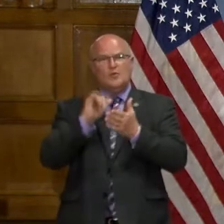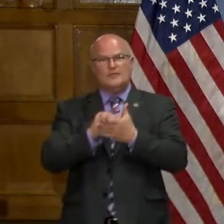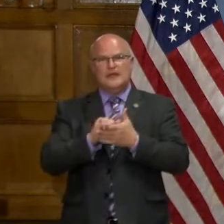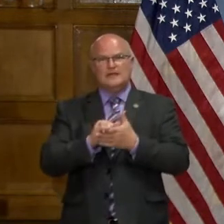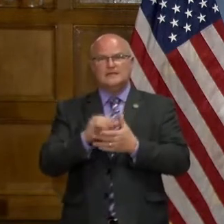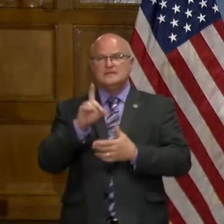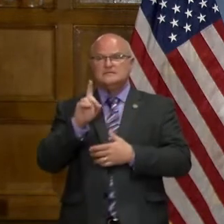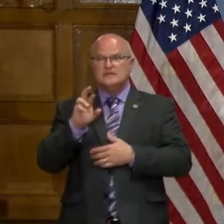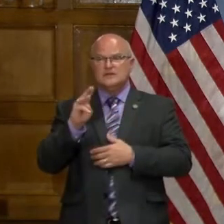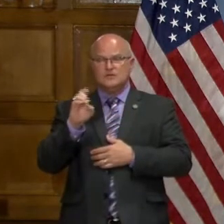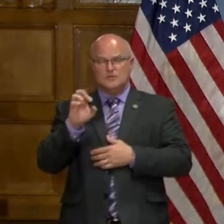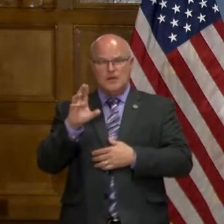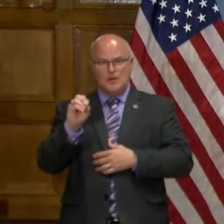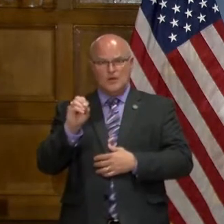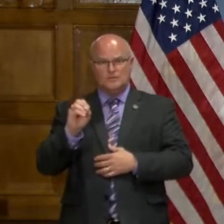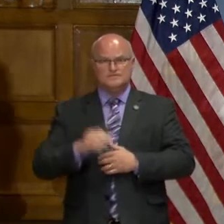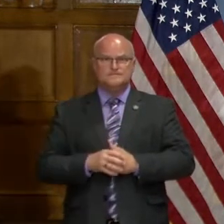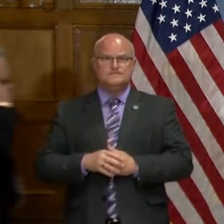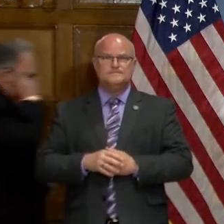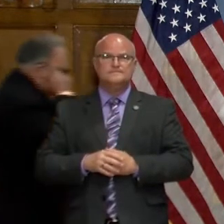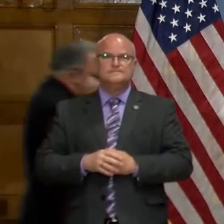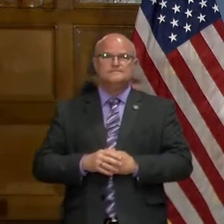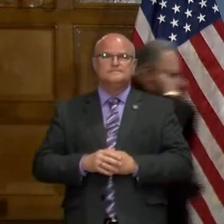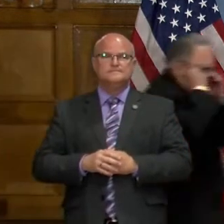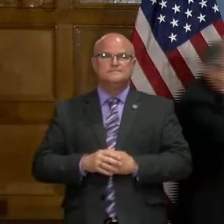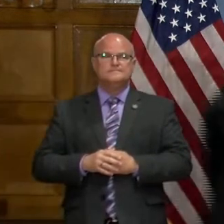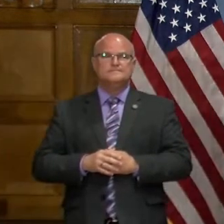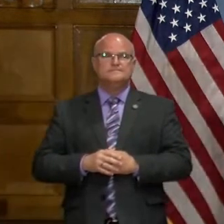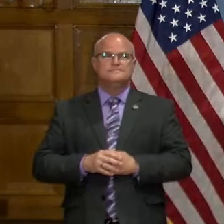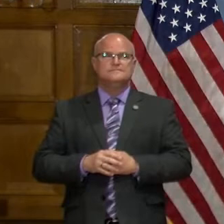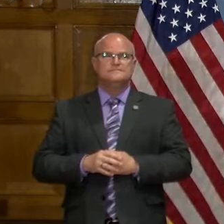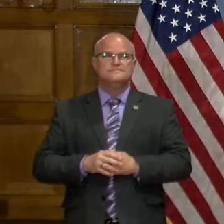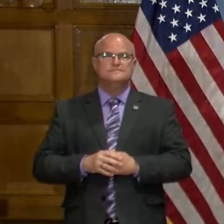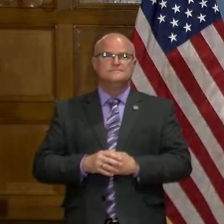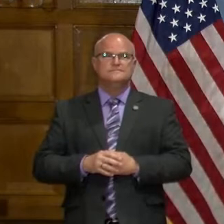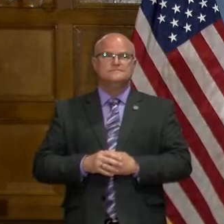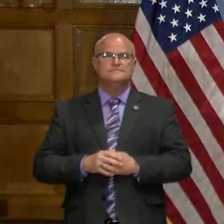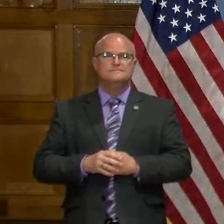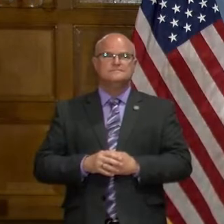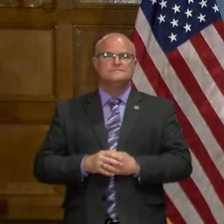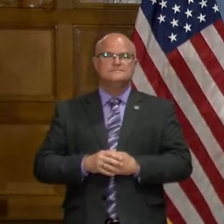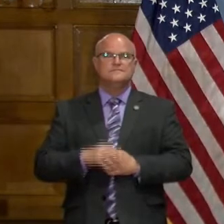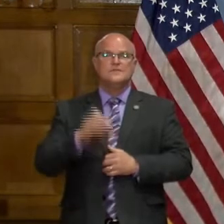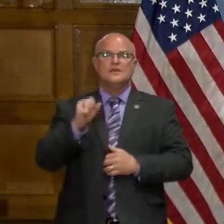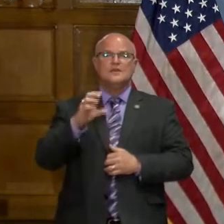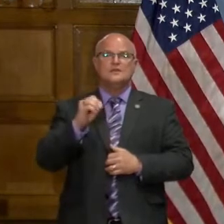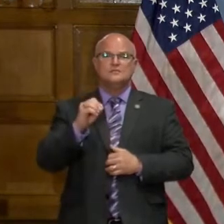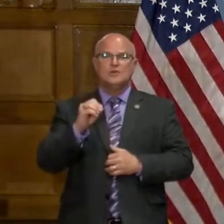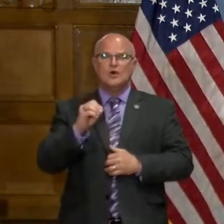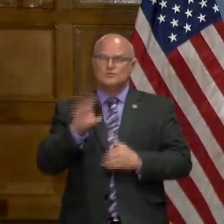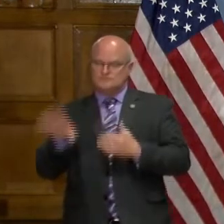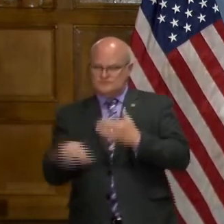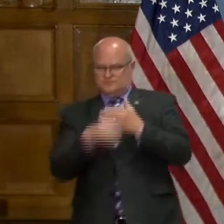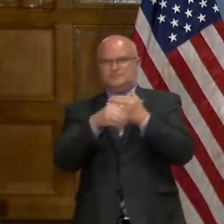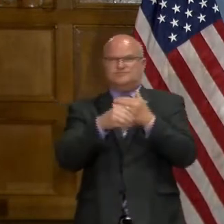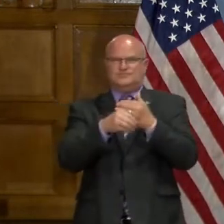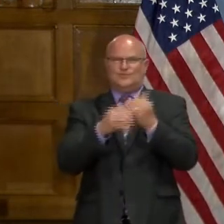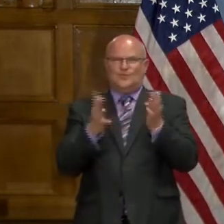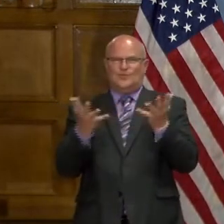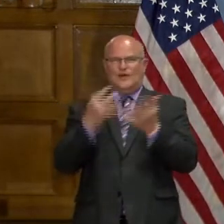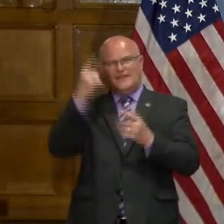Dr. Romero? So to dovetail on what the governor has